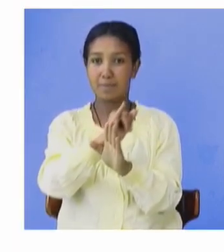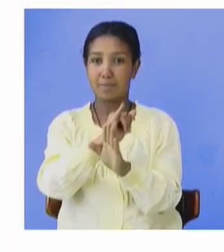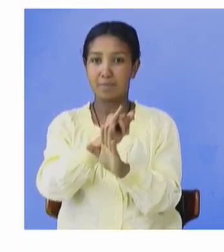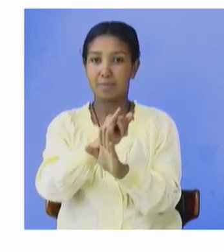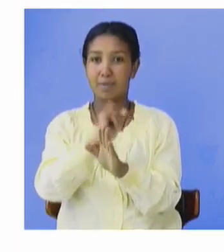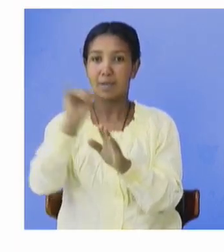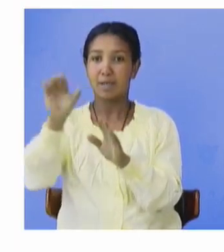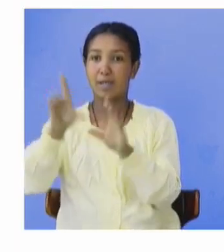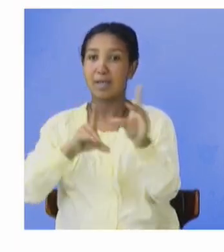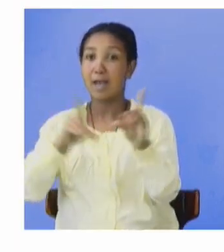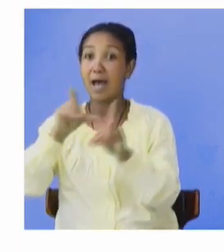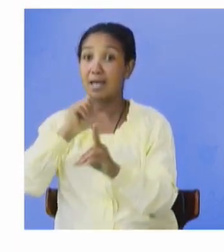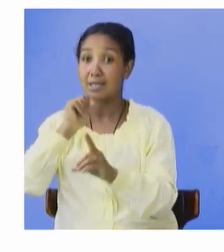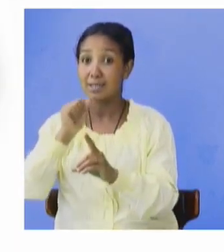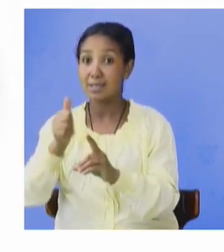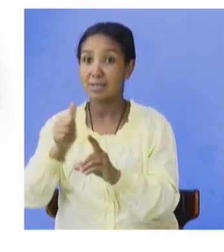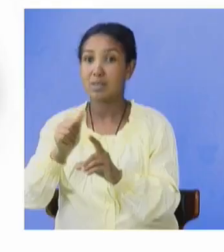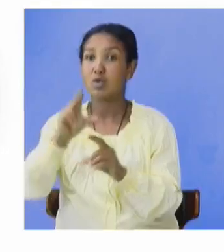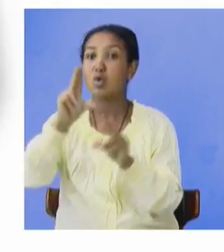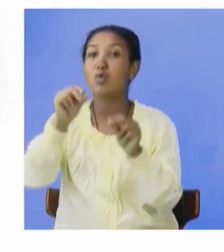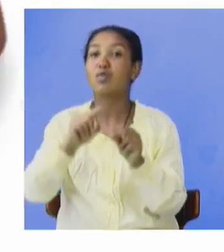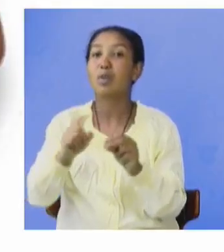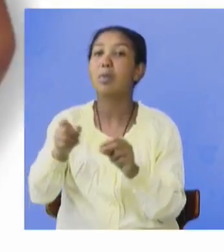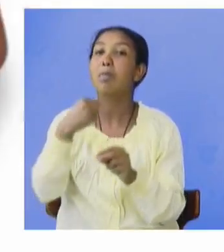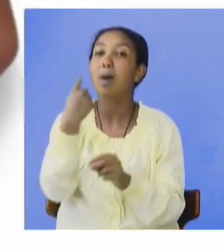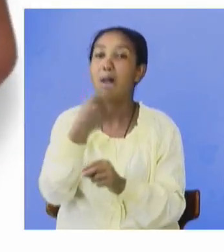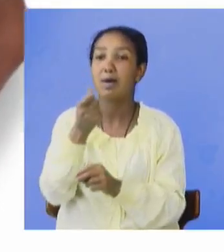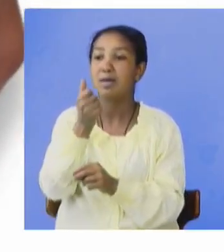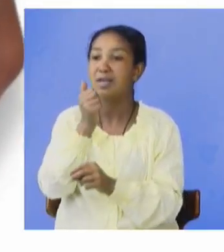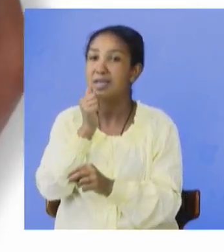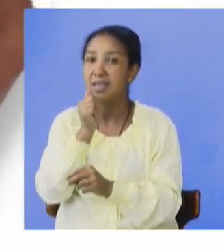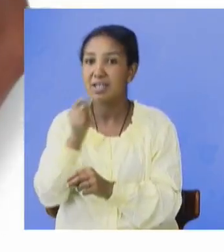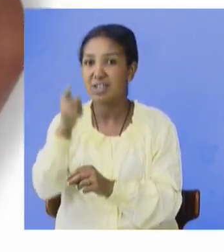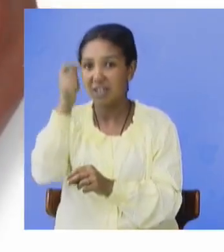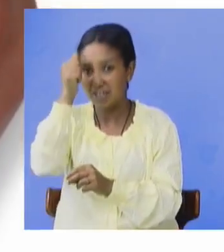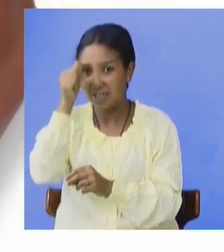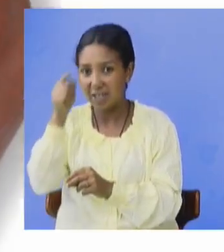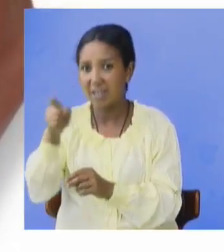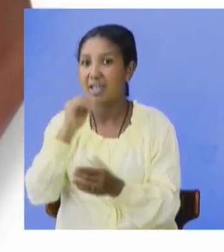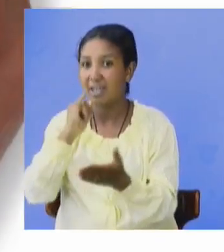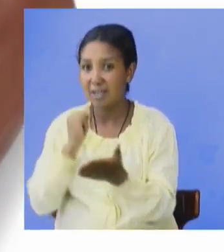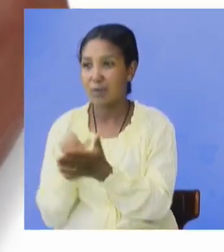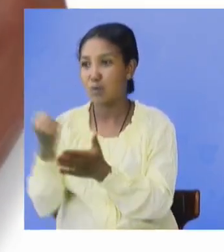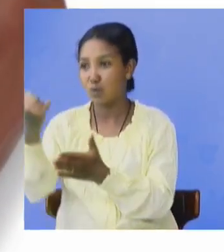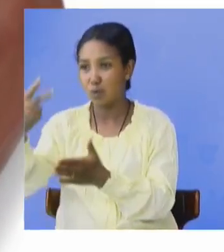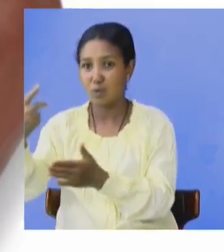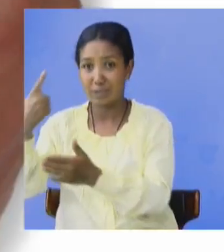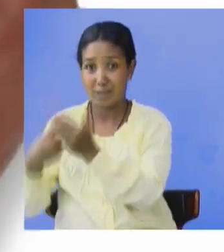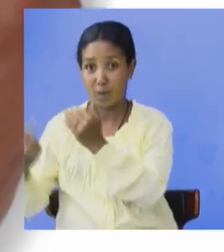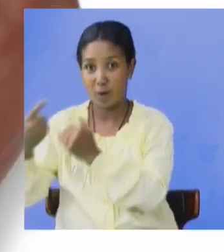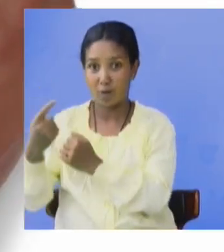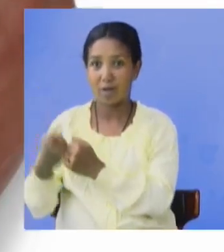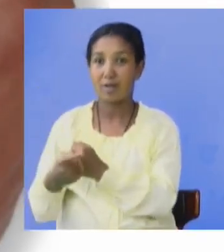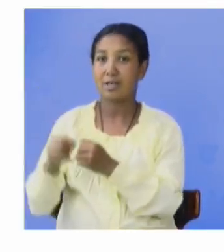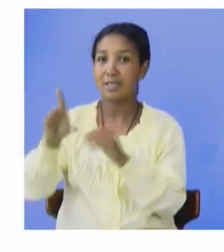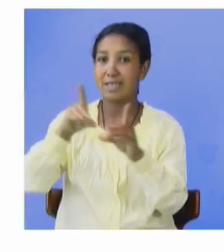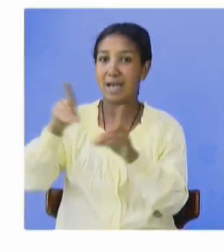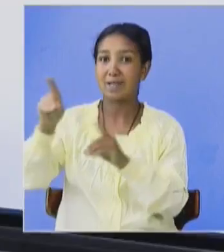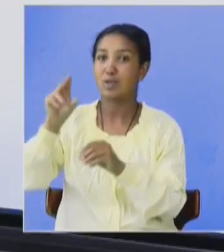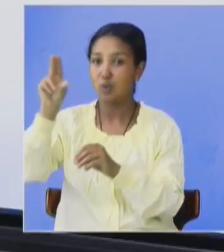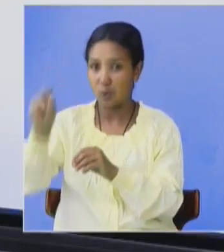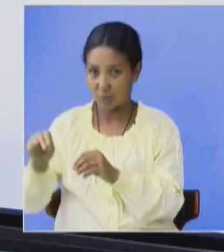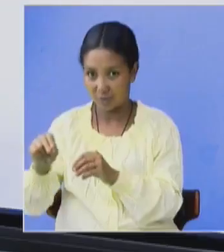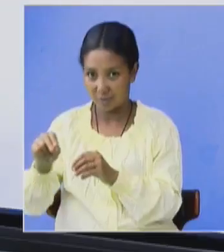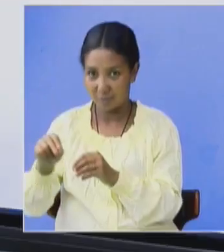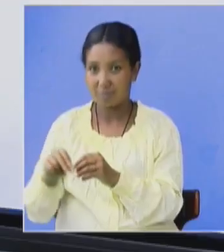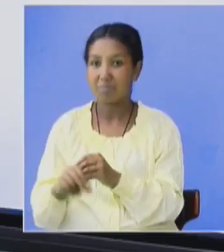Does not for he, she, and also it for singular subject. So let me give you one